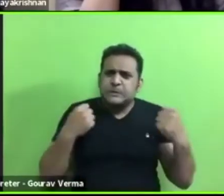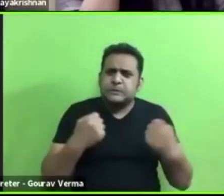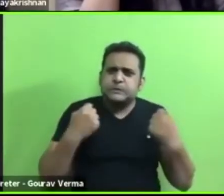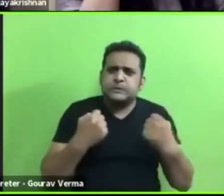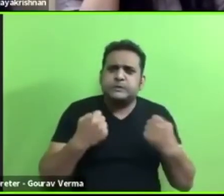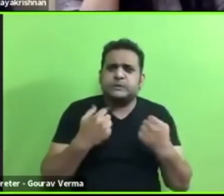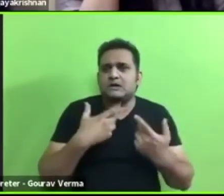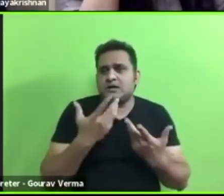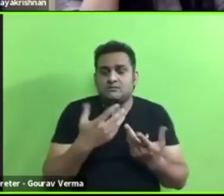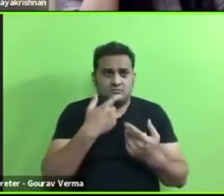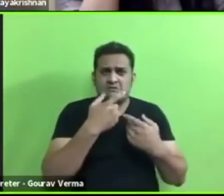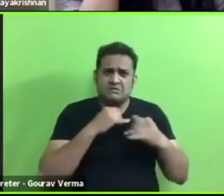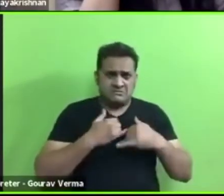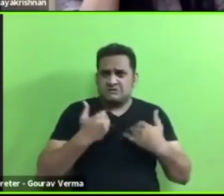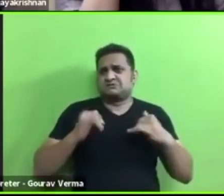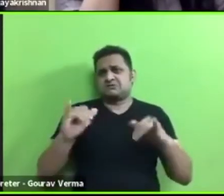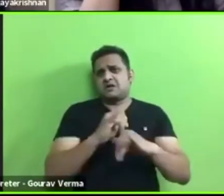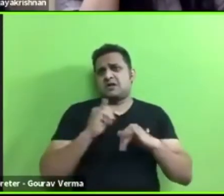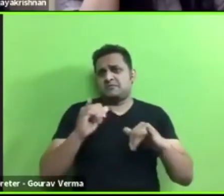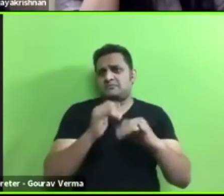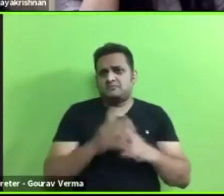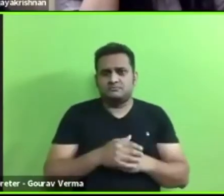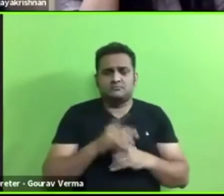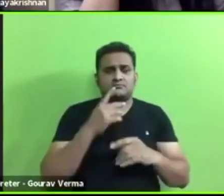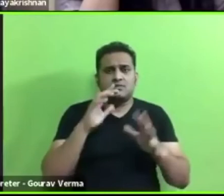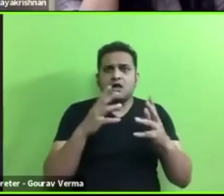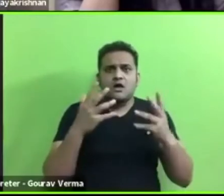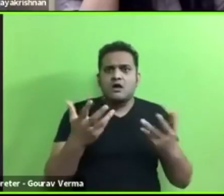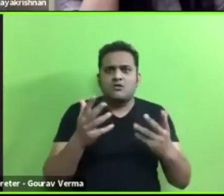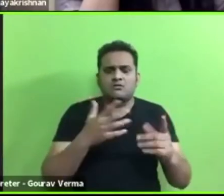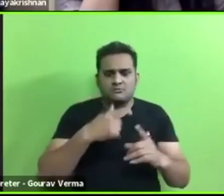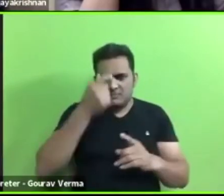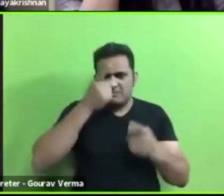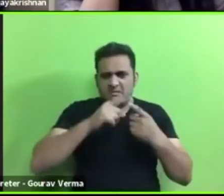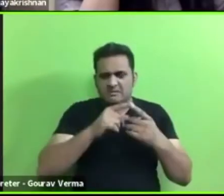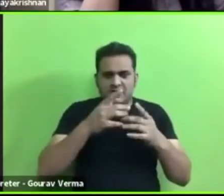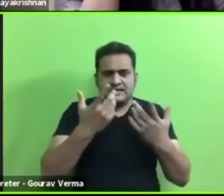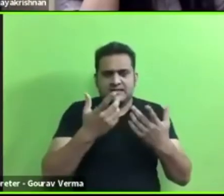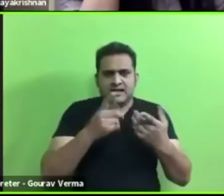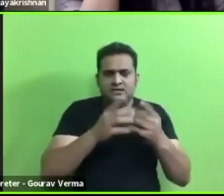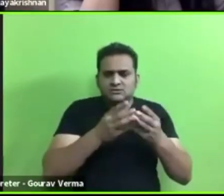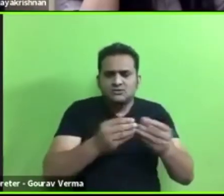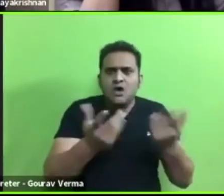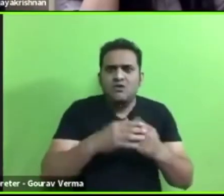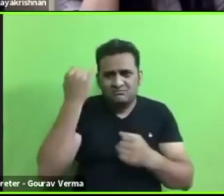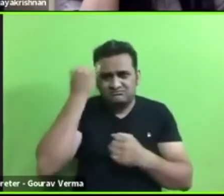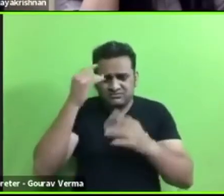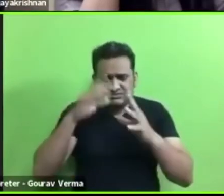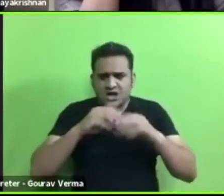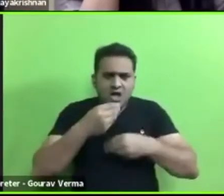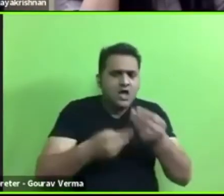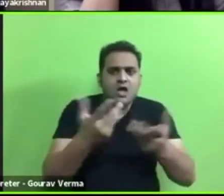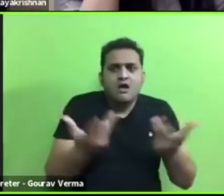very, very bluntly put. And I can, you know, how do I debaggage my habits? How do I debaggage my ideas, you know? And I can